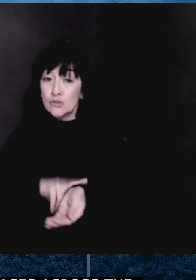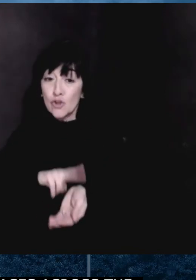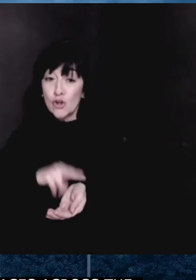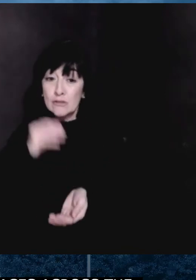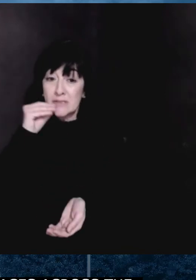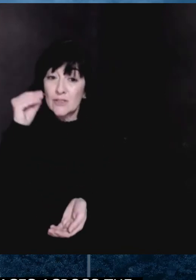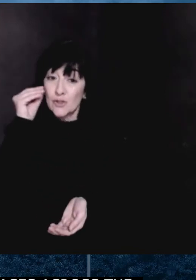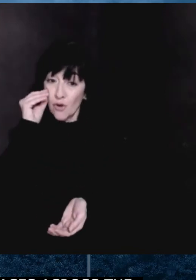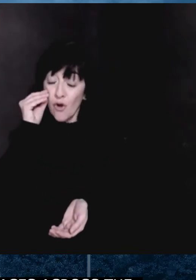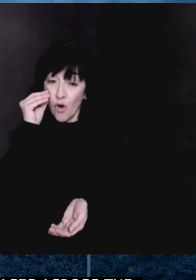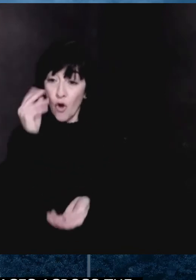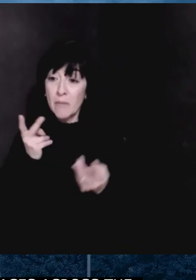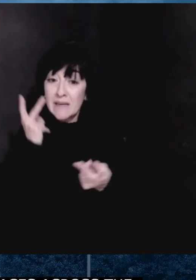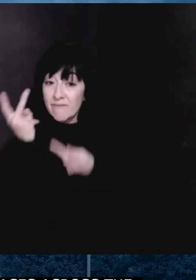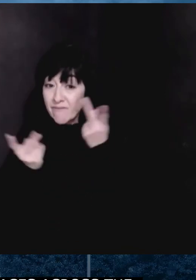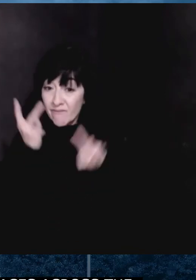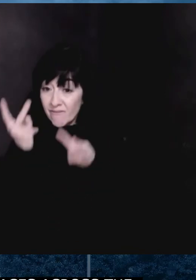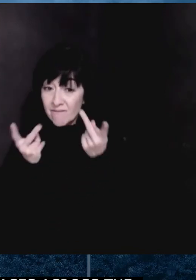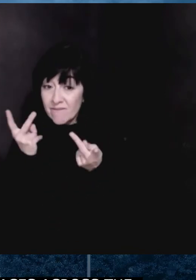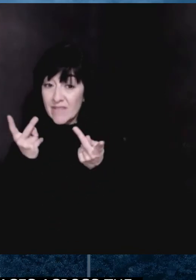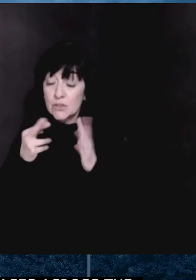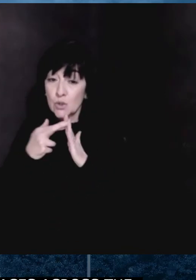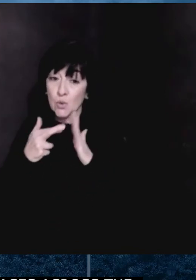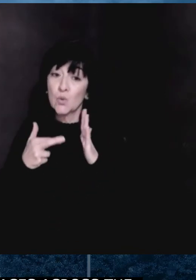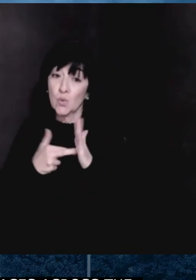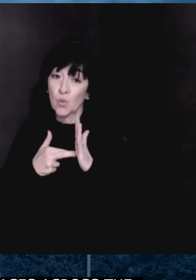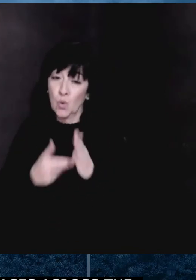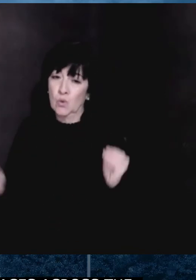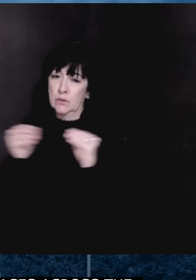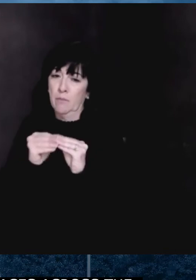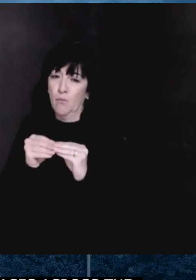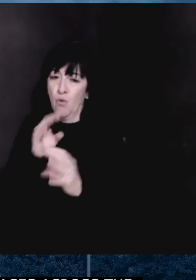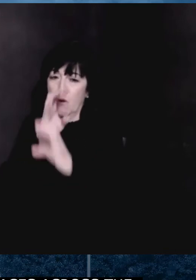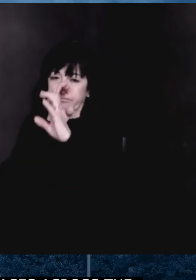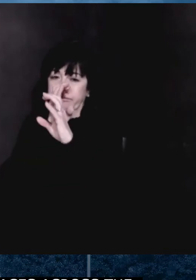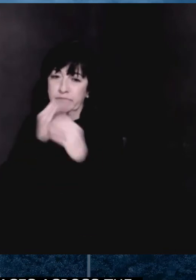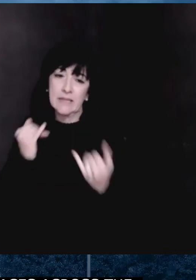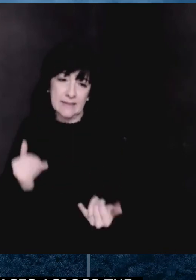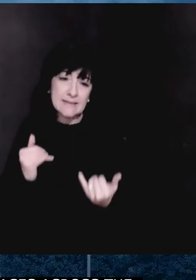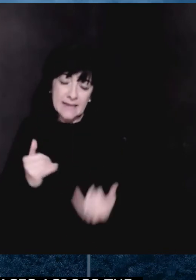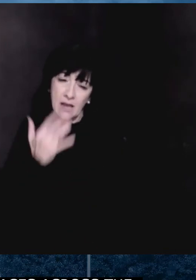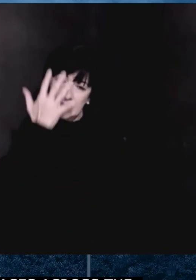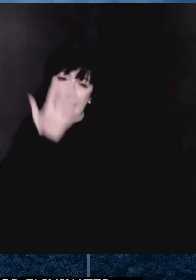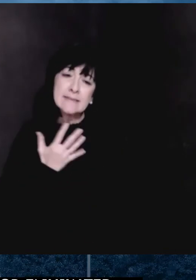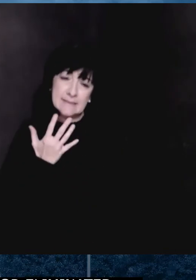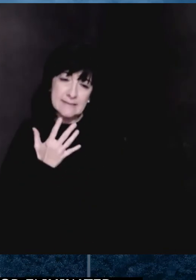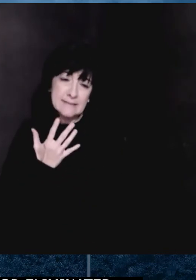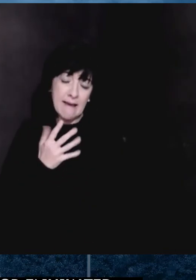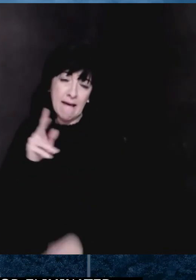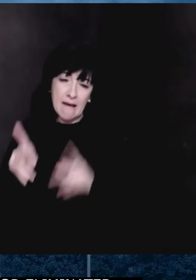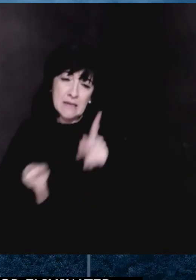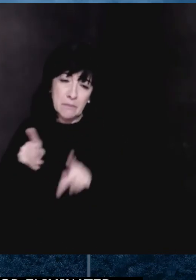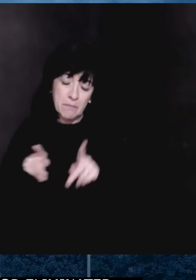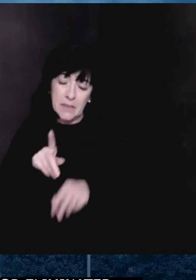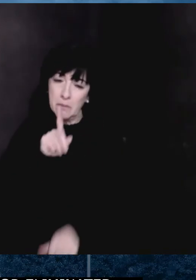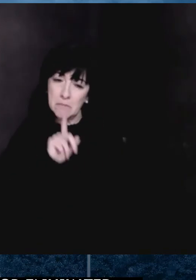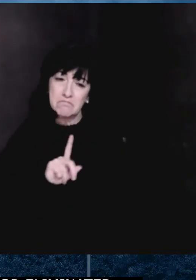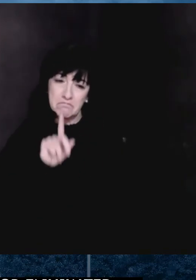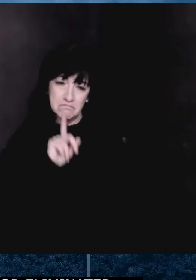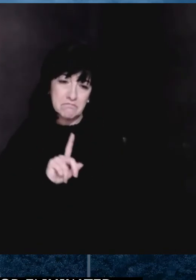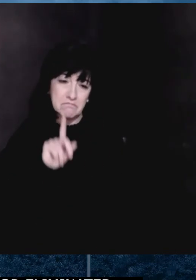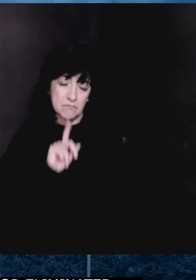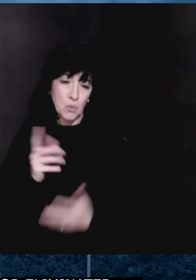decreased or eliminated completely, which is unfortunate. I will say this is a reason why I'm